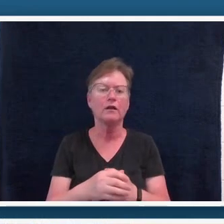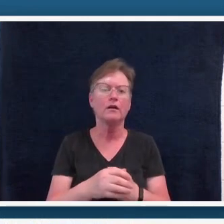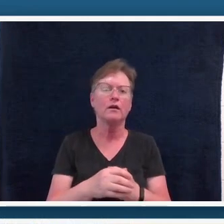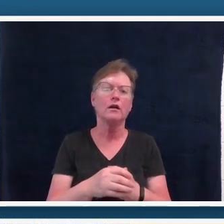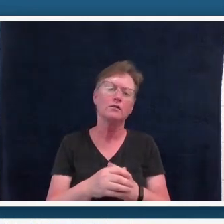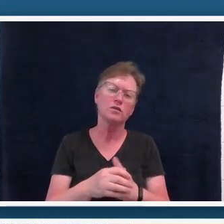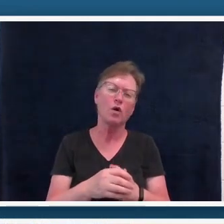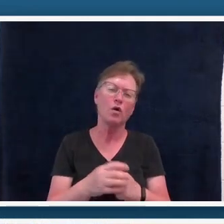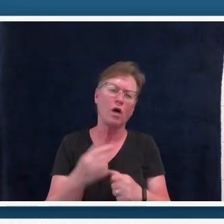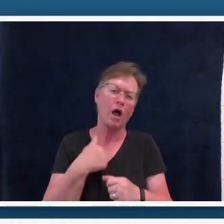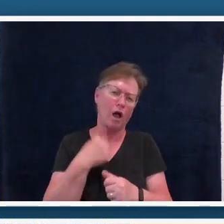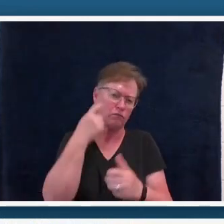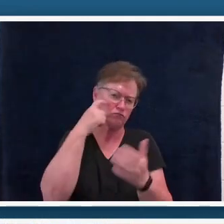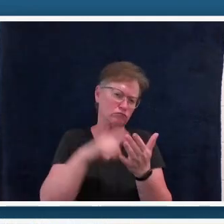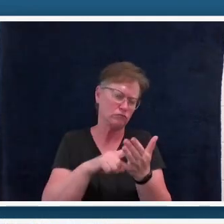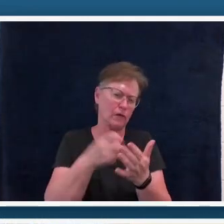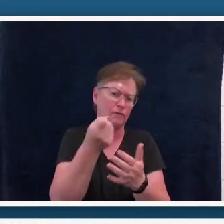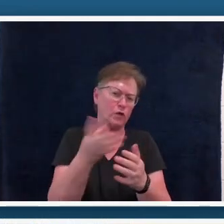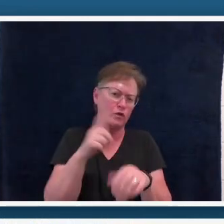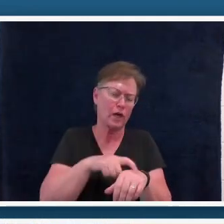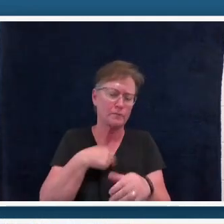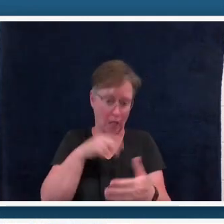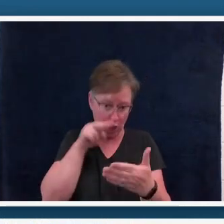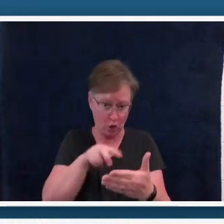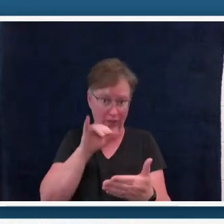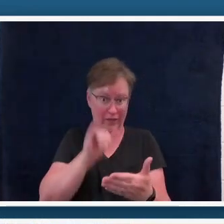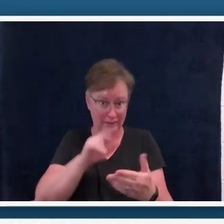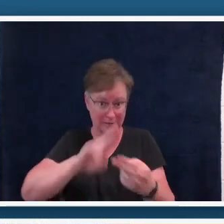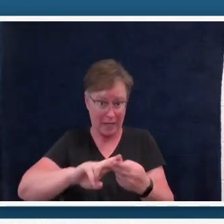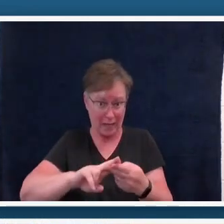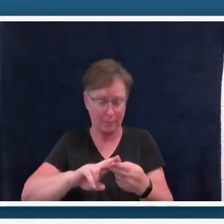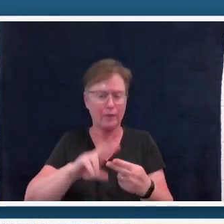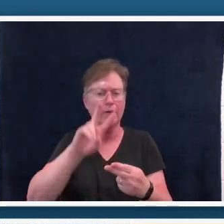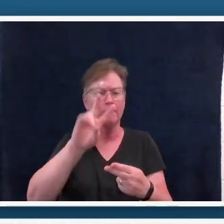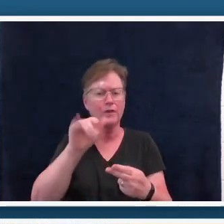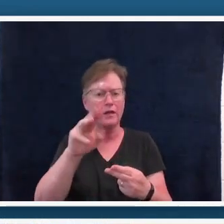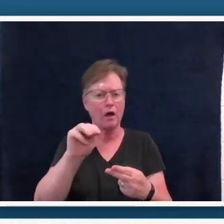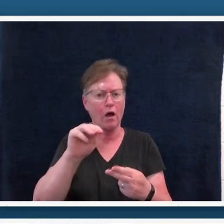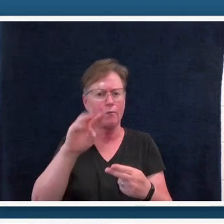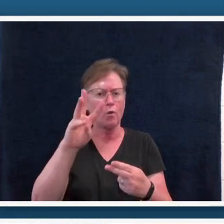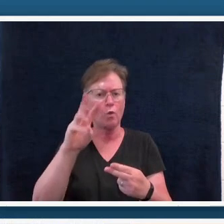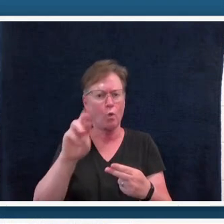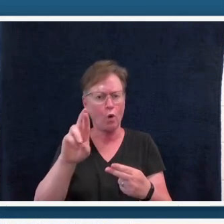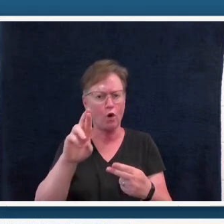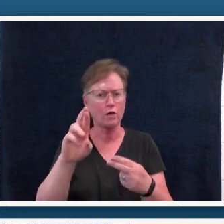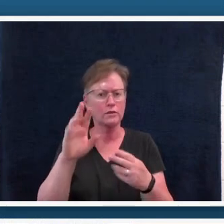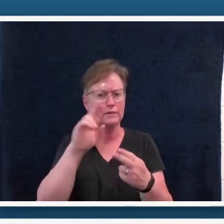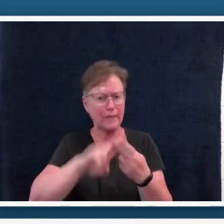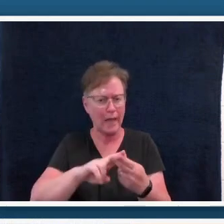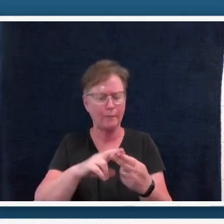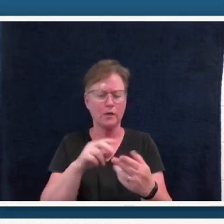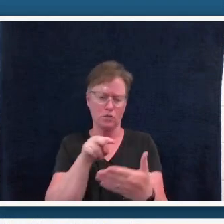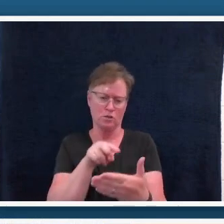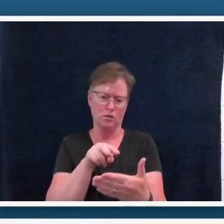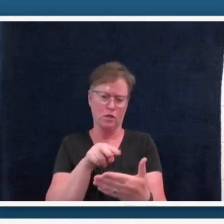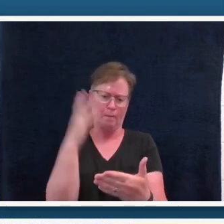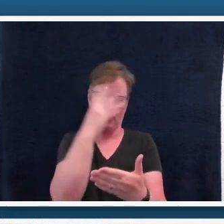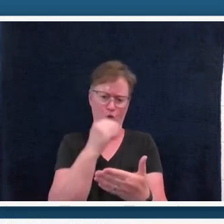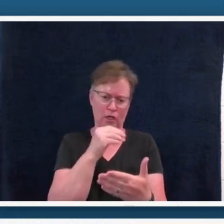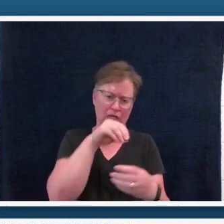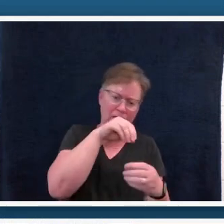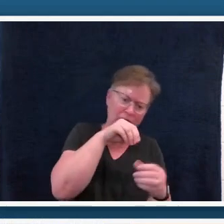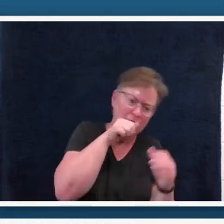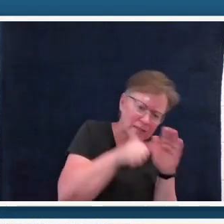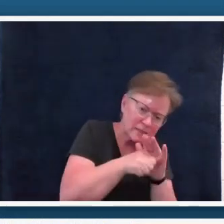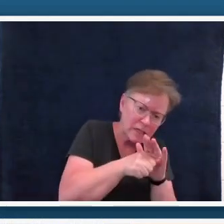times when I look at the stamp and think about the beauty and truth and, the ways that things are concealed, revealed, what have you. I often think about